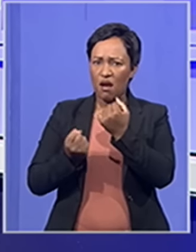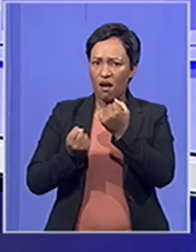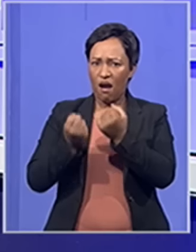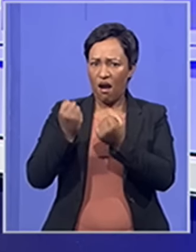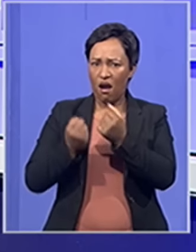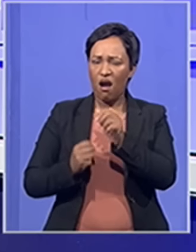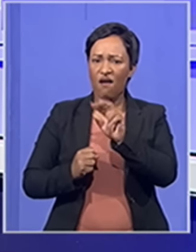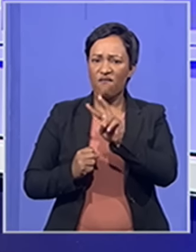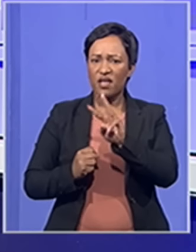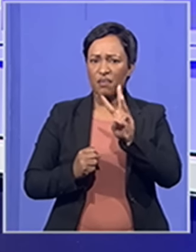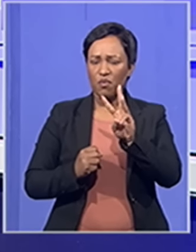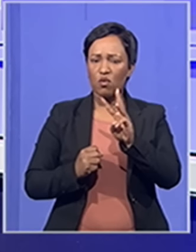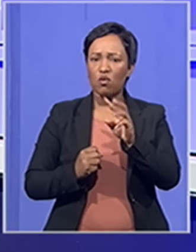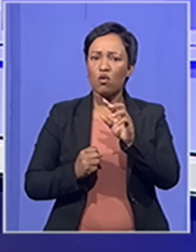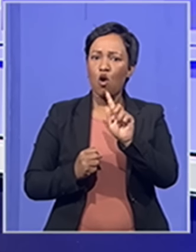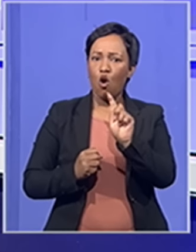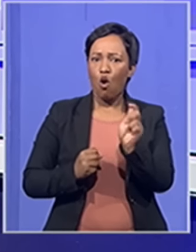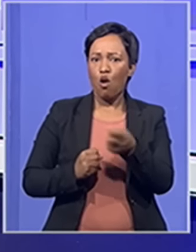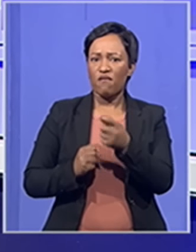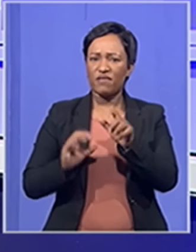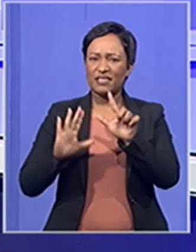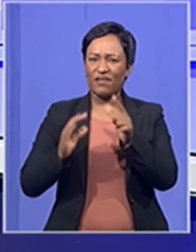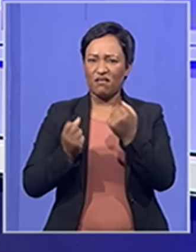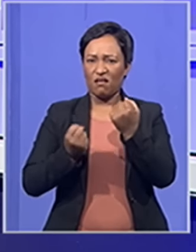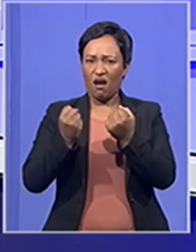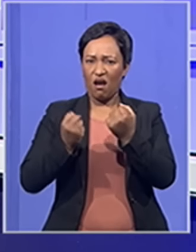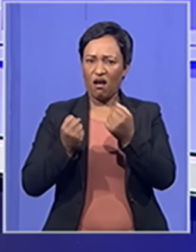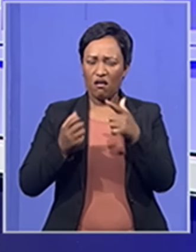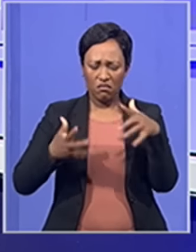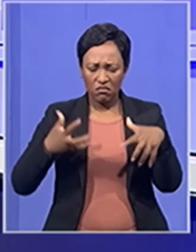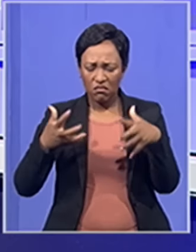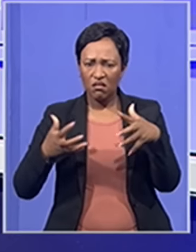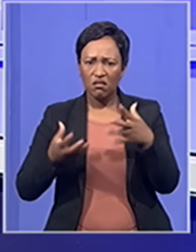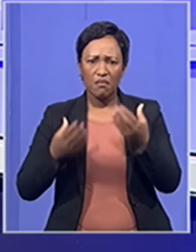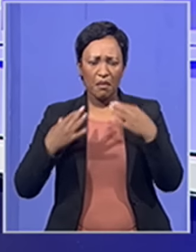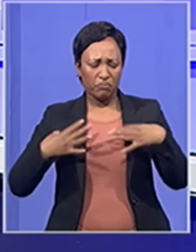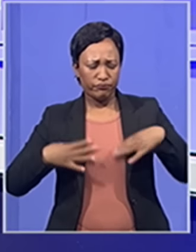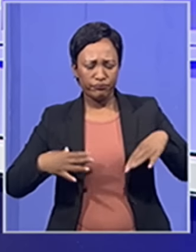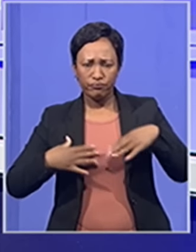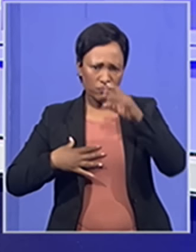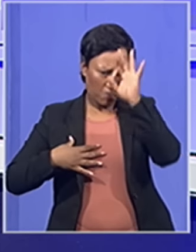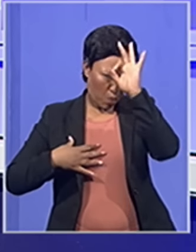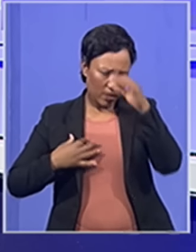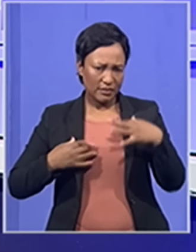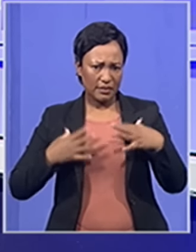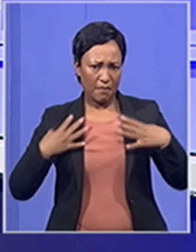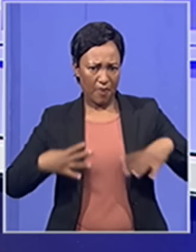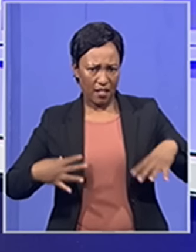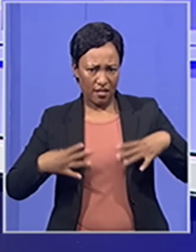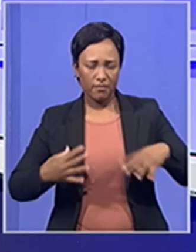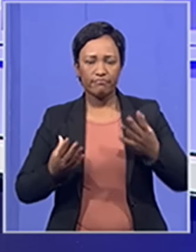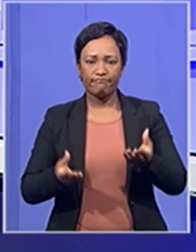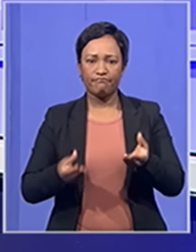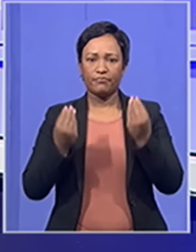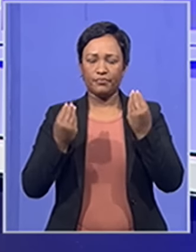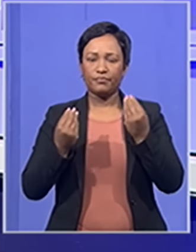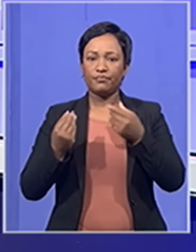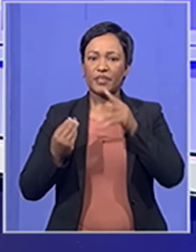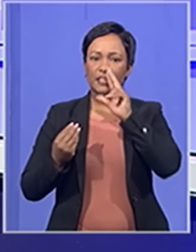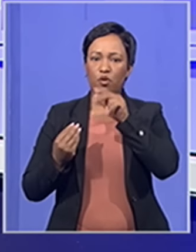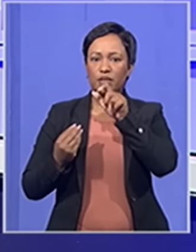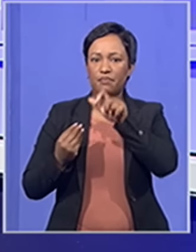wa VW Golf 7 mo go sone ba fetetseng diaparo tsa mapodisi gareng ga tse dingwe. Sebueledi sa dipatlisiso